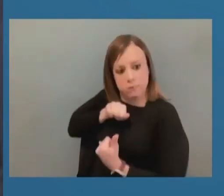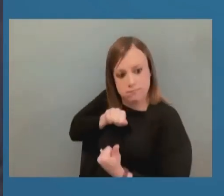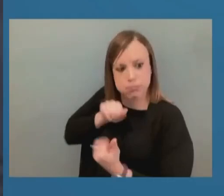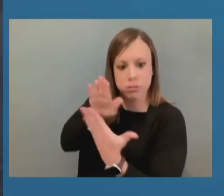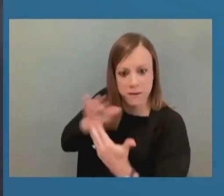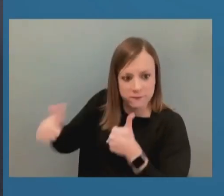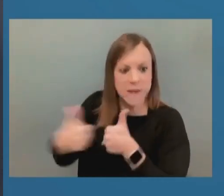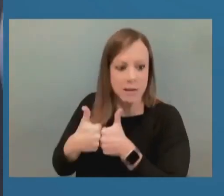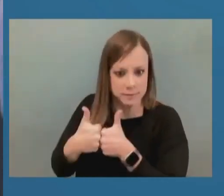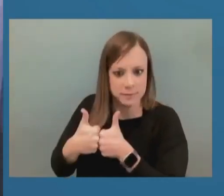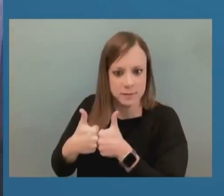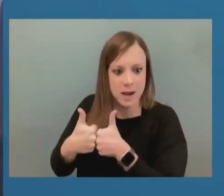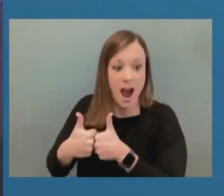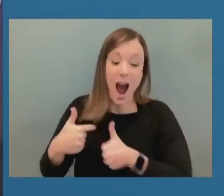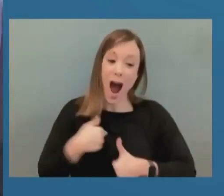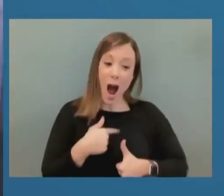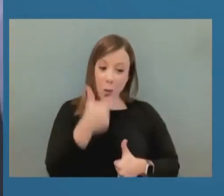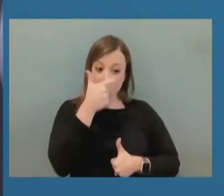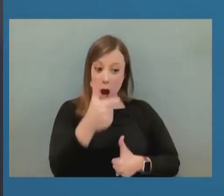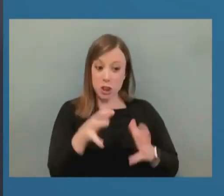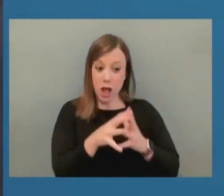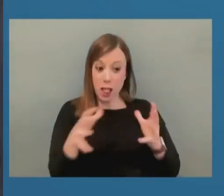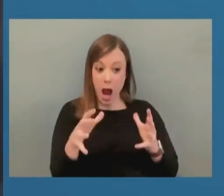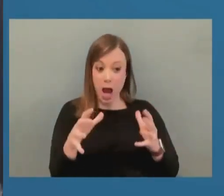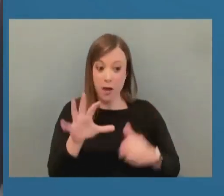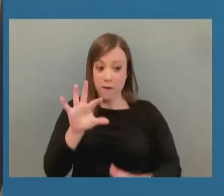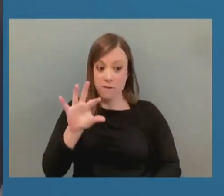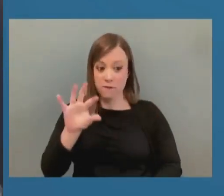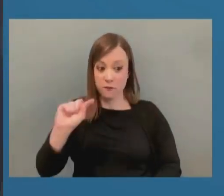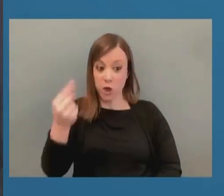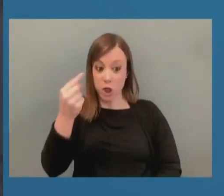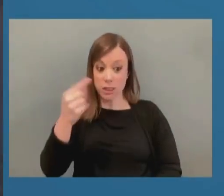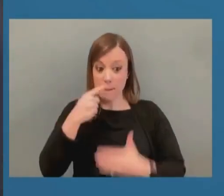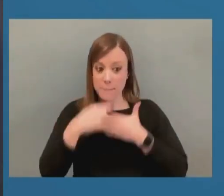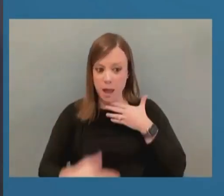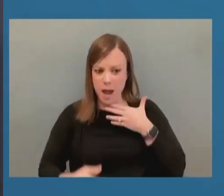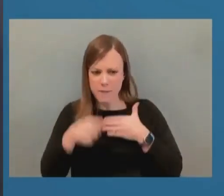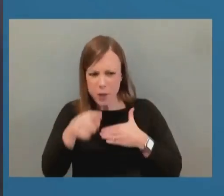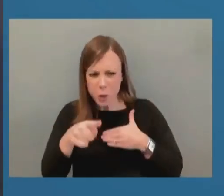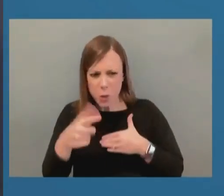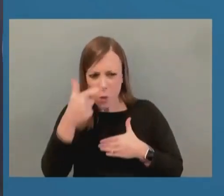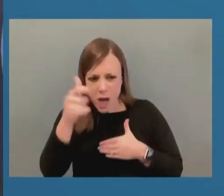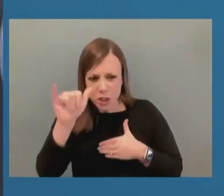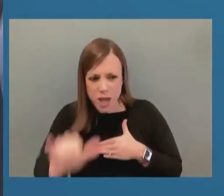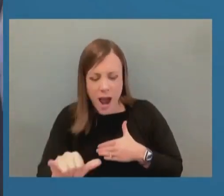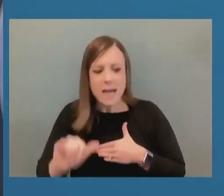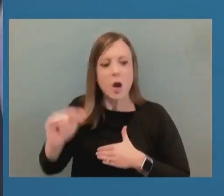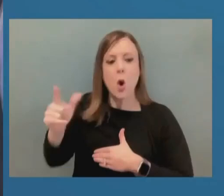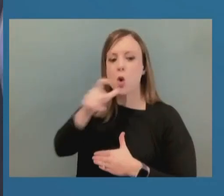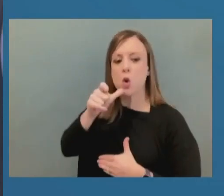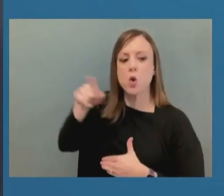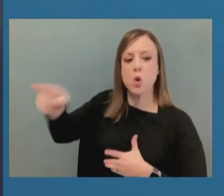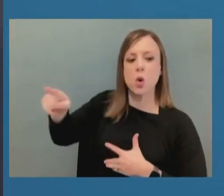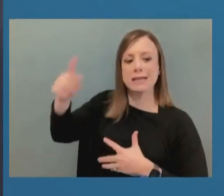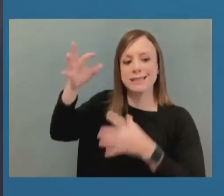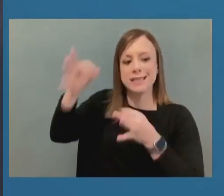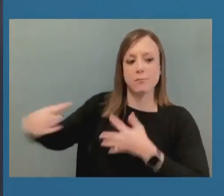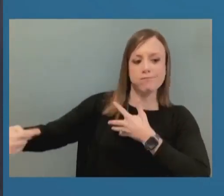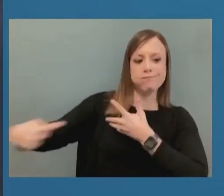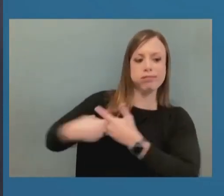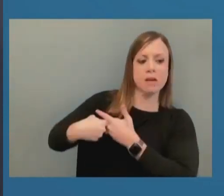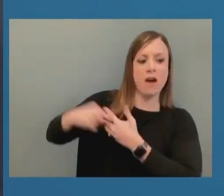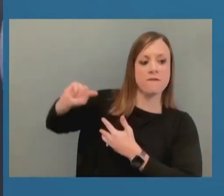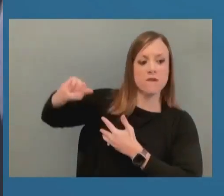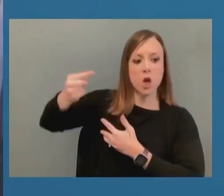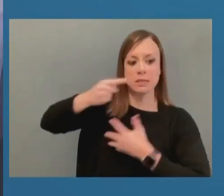of First Blood, okay? You probably don't know what it is. Everybody watch First Blood? Someone draws First Blood, you respond. I